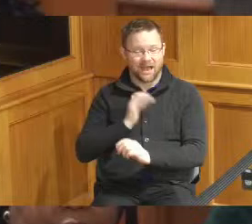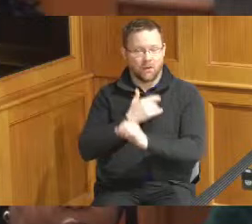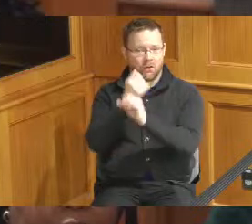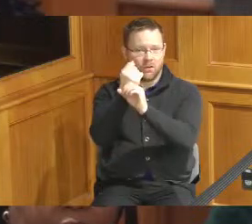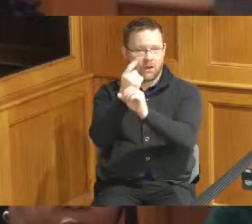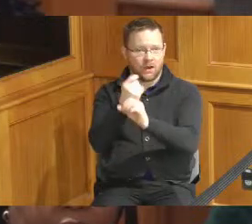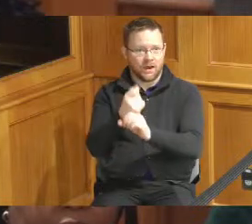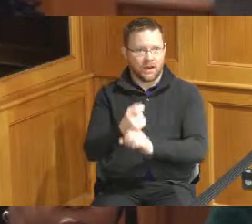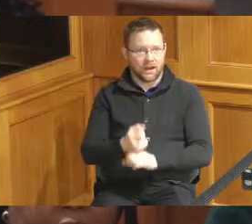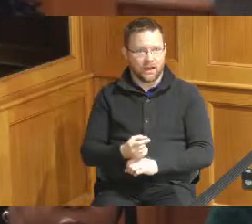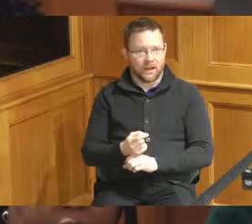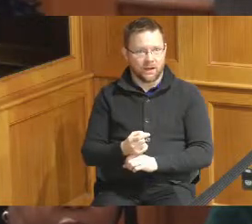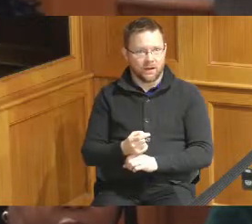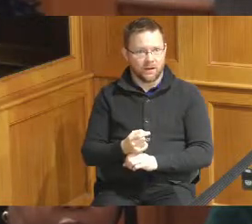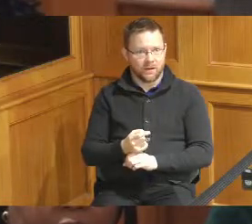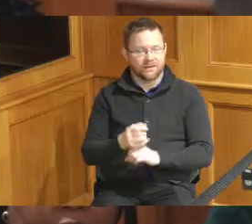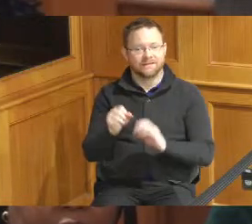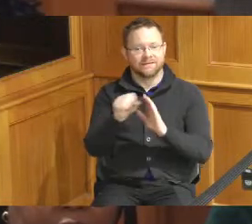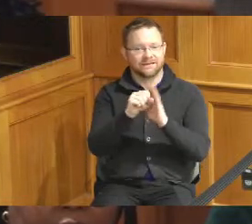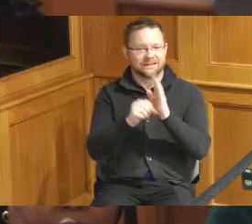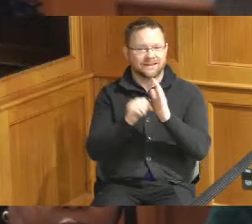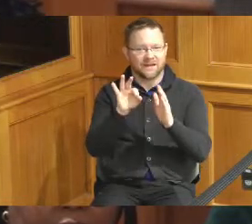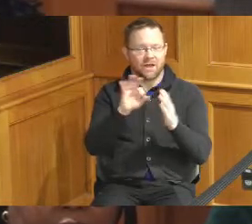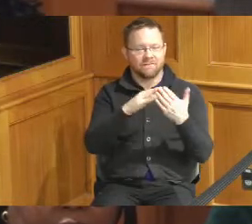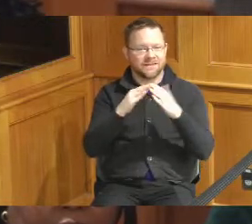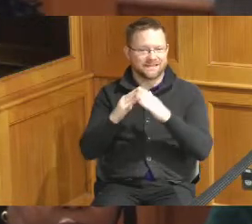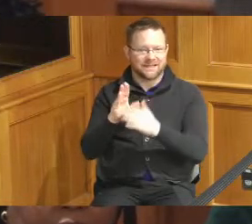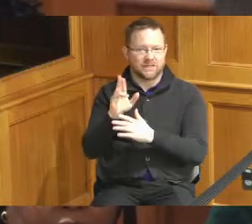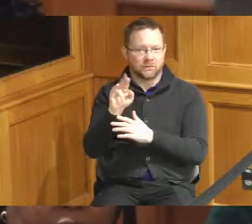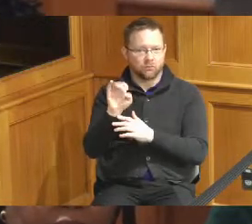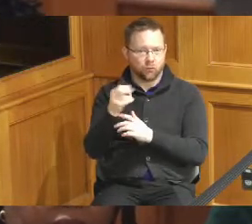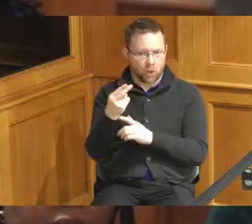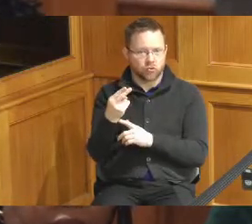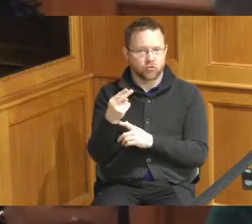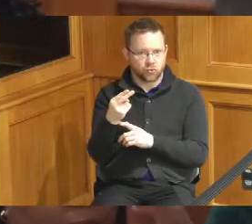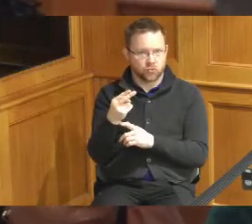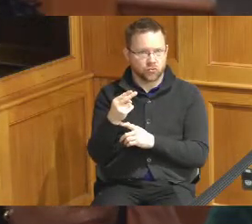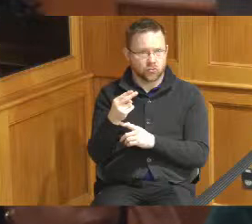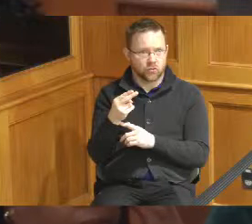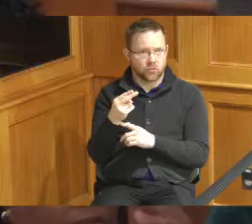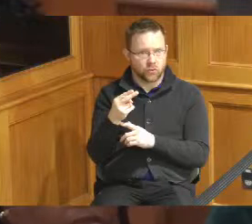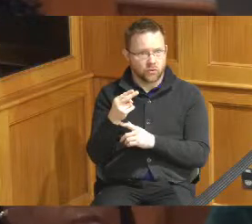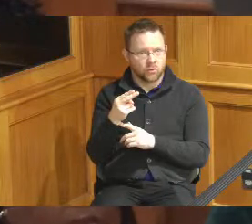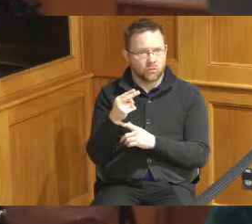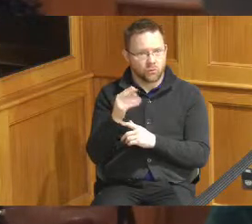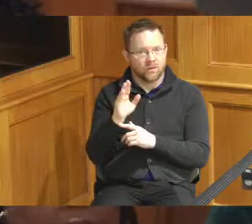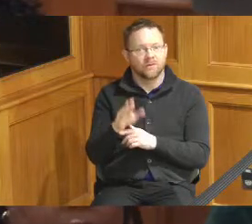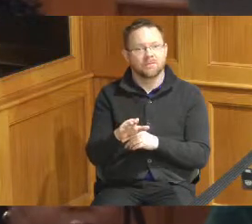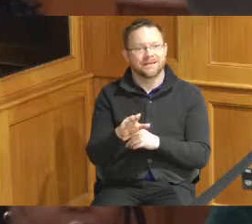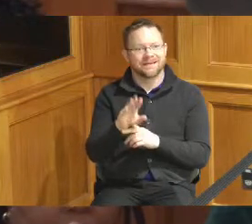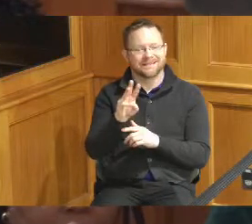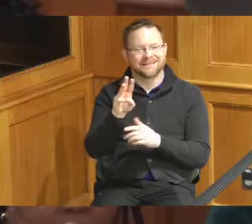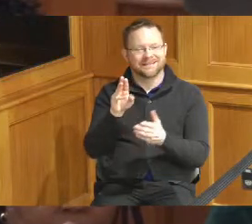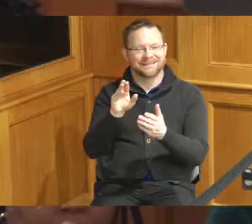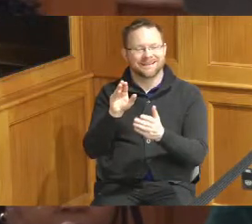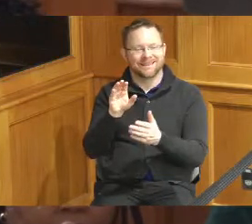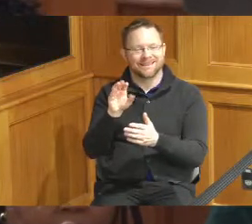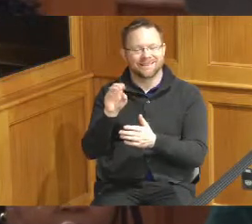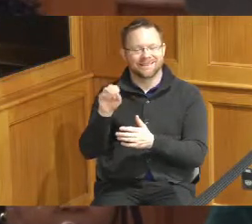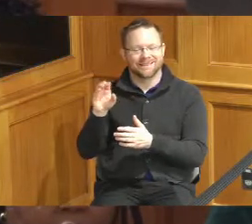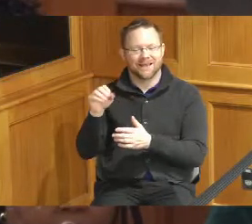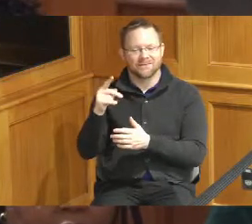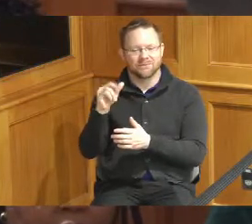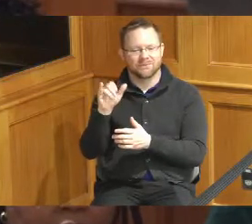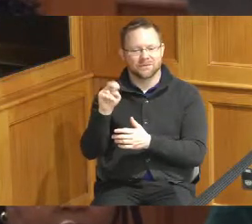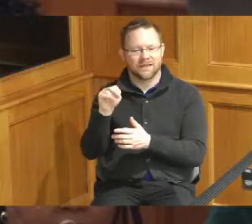annual Mayor's State of the City, Mayor's Community Brunch. It's going to be at Beacons Florist, 6000 Plainfield Road. Around